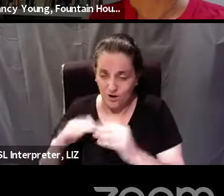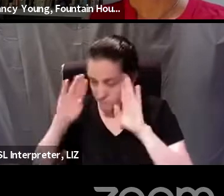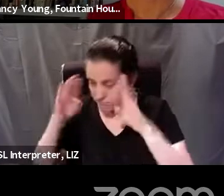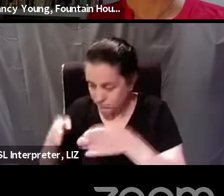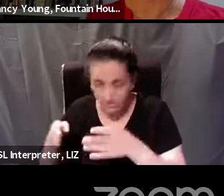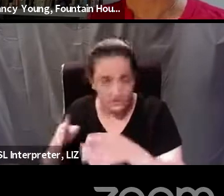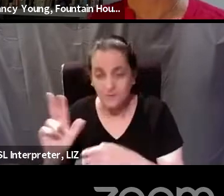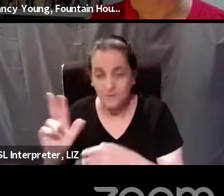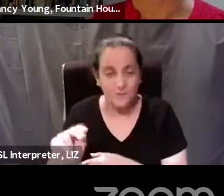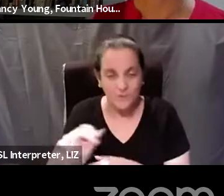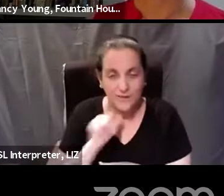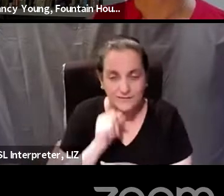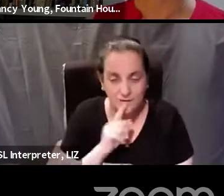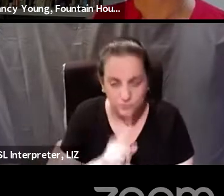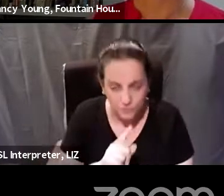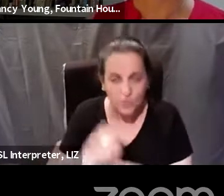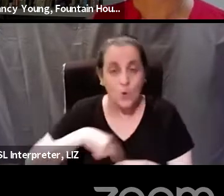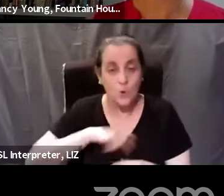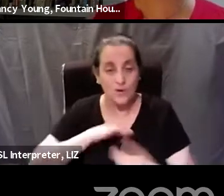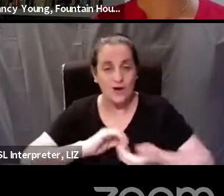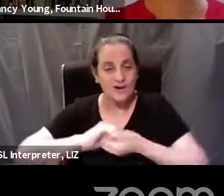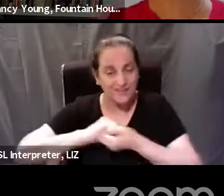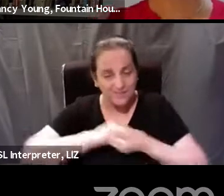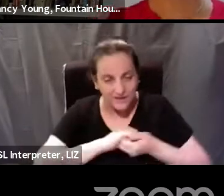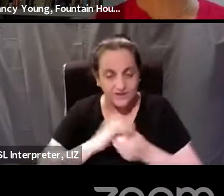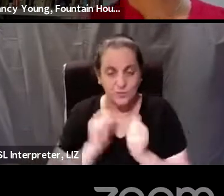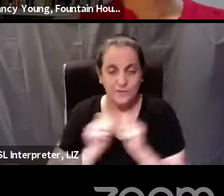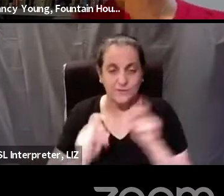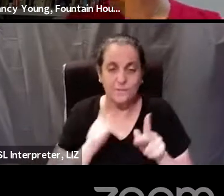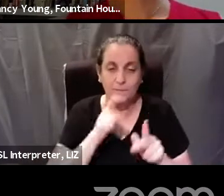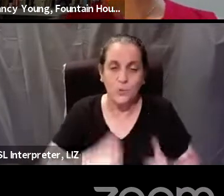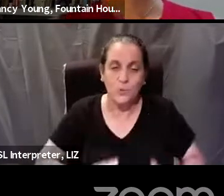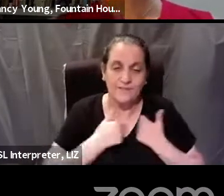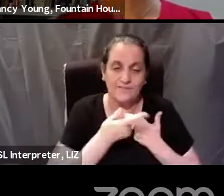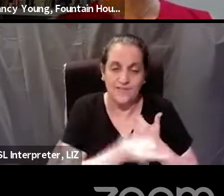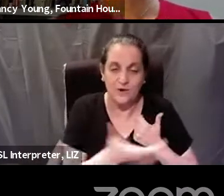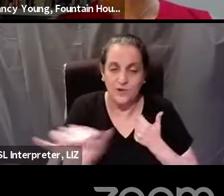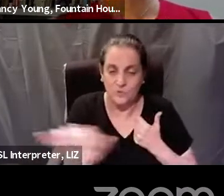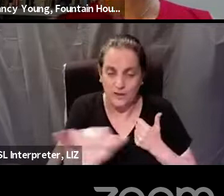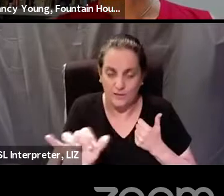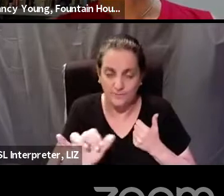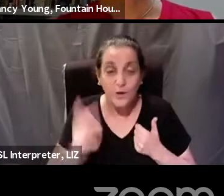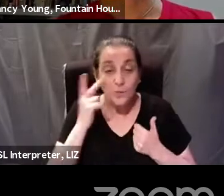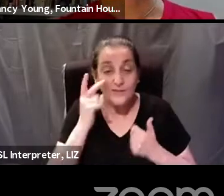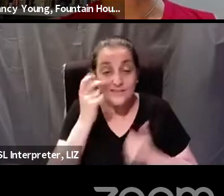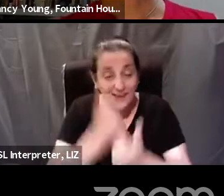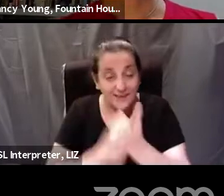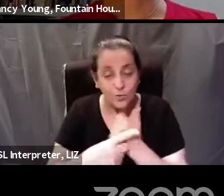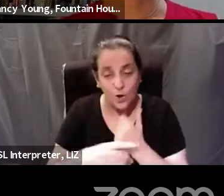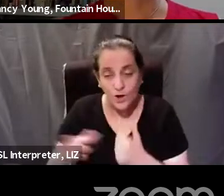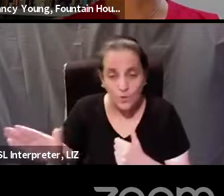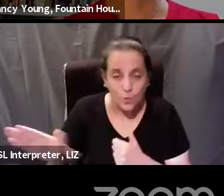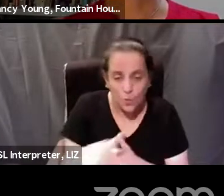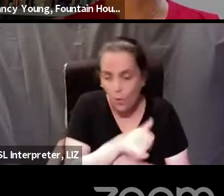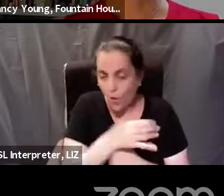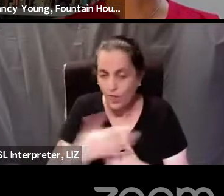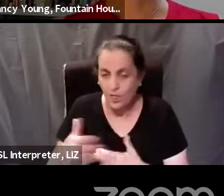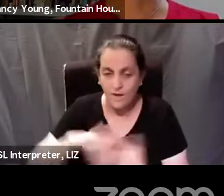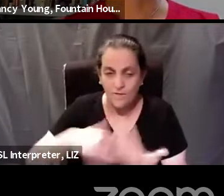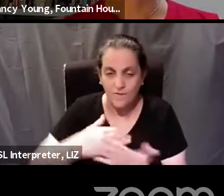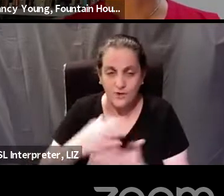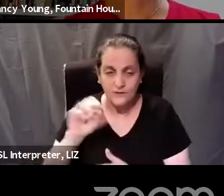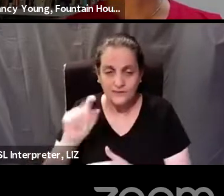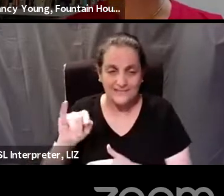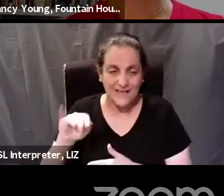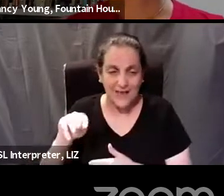Square Alliance and not the Business Improvement District, because we see everyone within Times Square as our